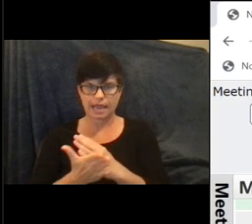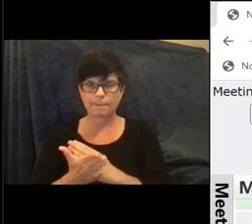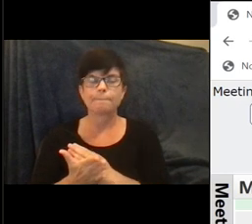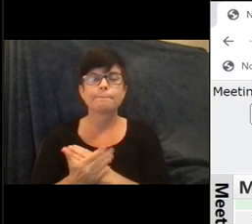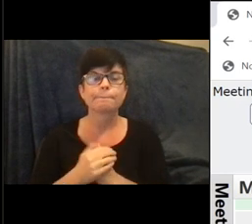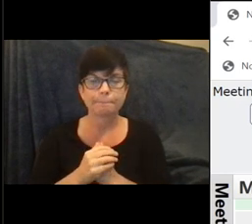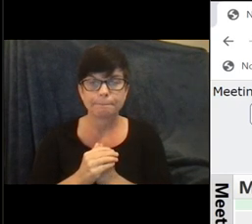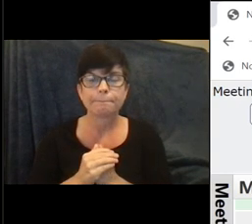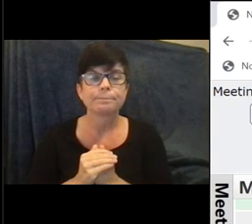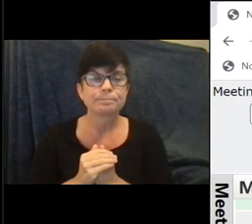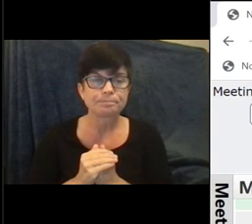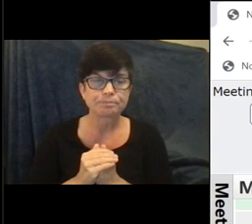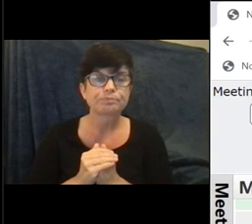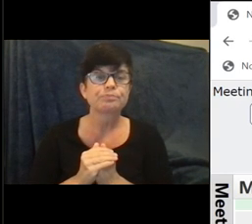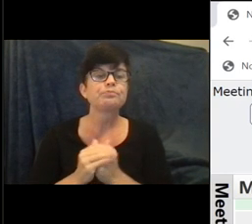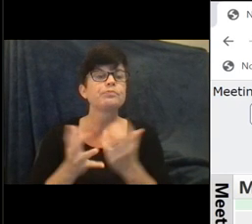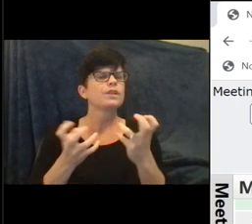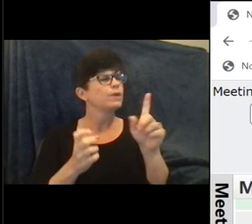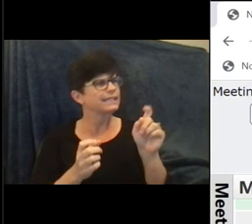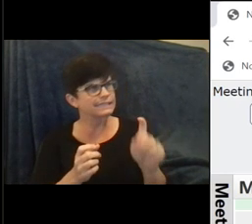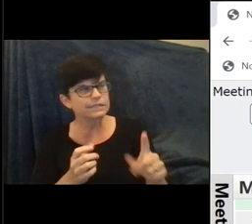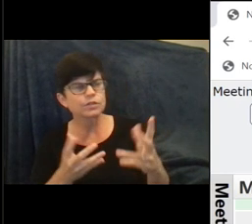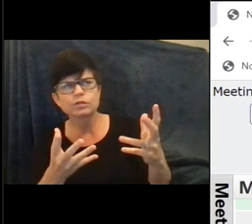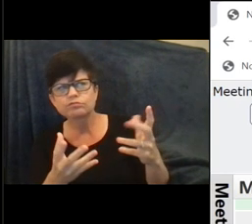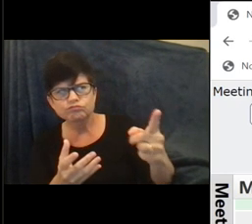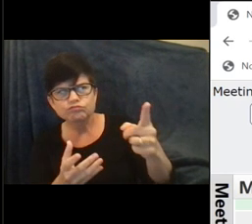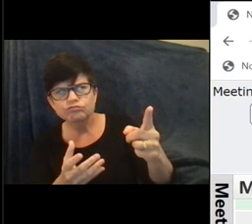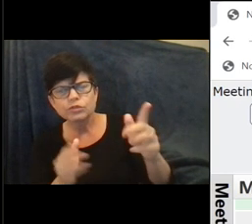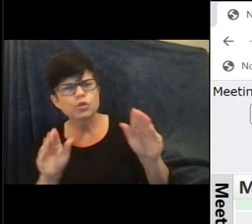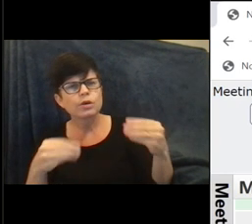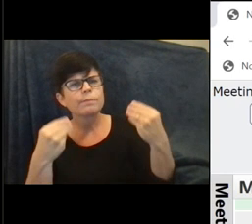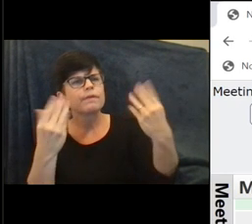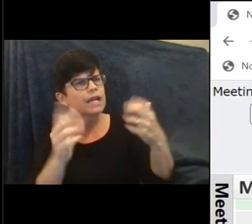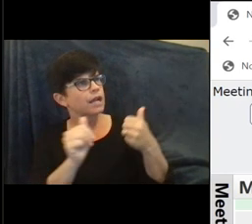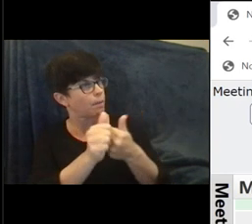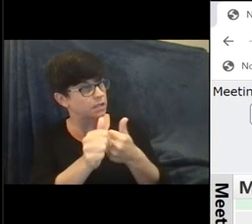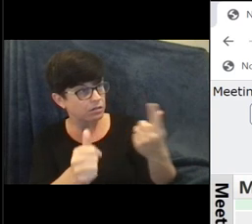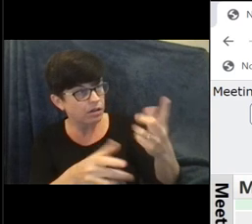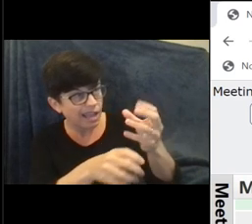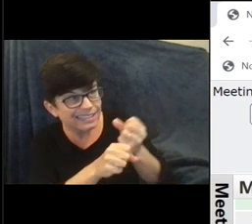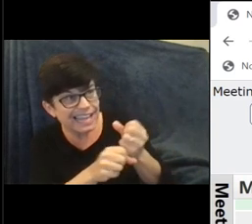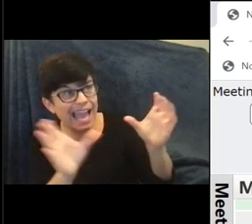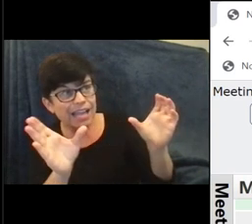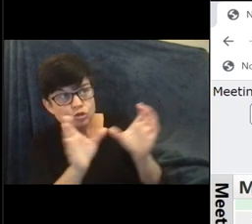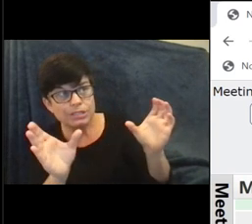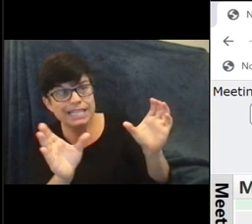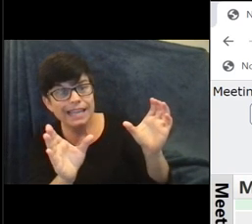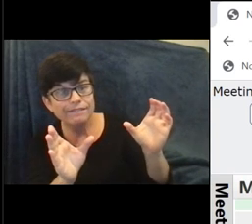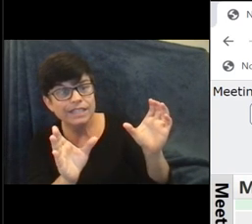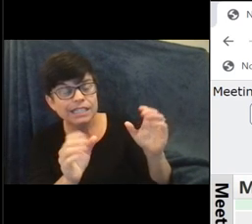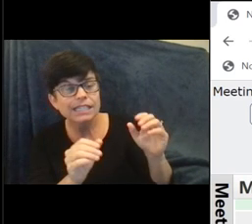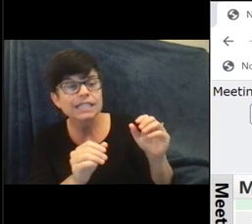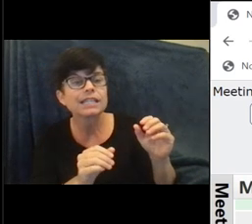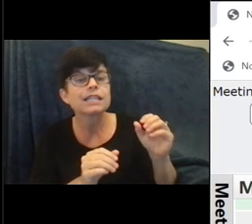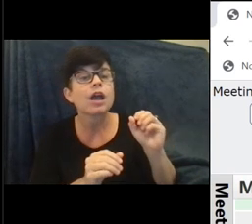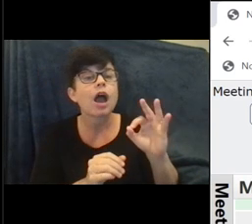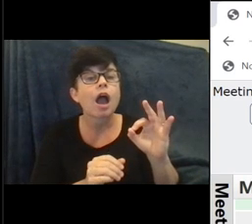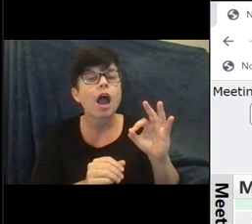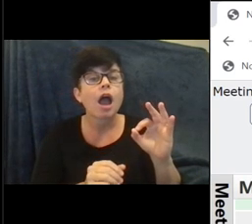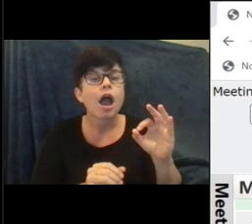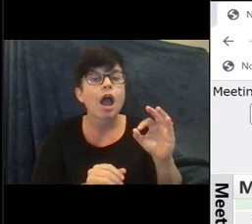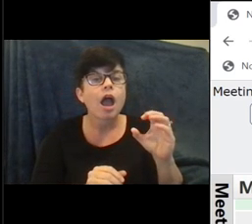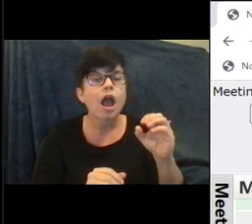is this, you were going to provide an update. Did they get certificate of occupancy? Where are they? No, they do